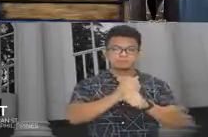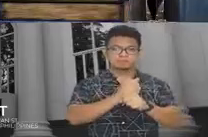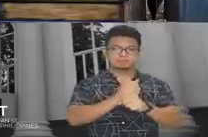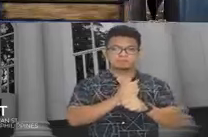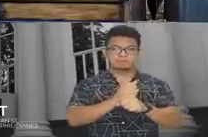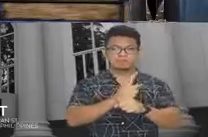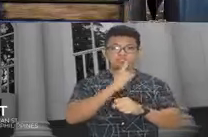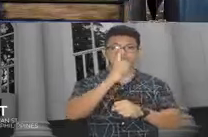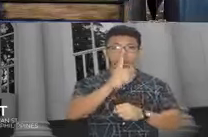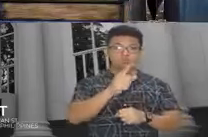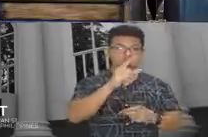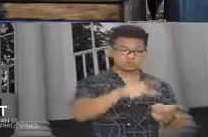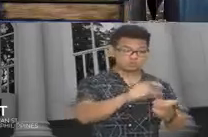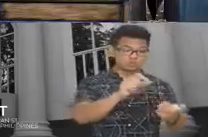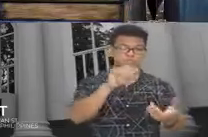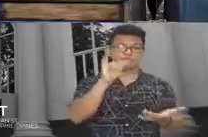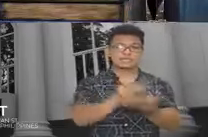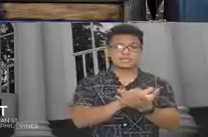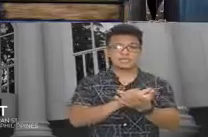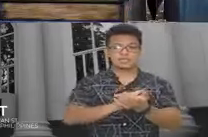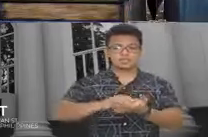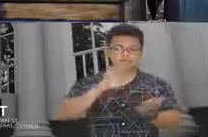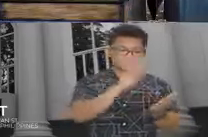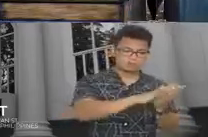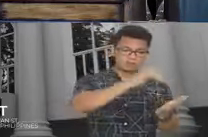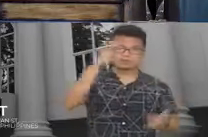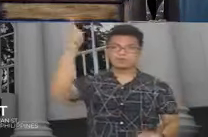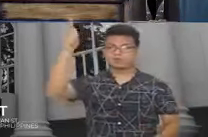make it a real choice that will glorify God.